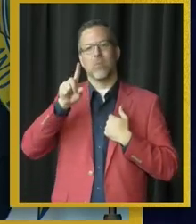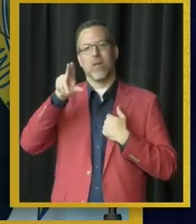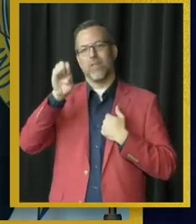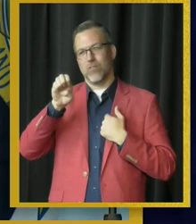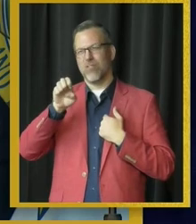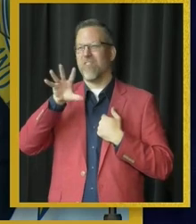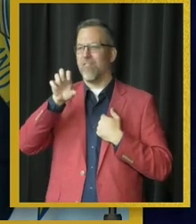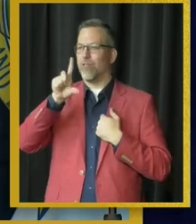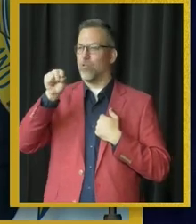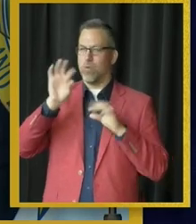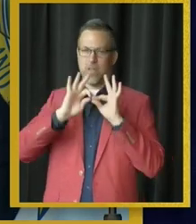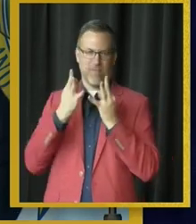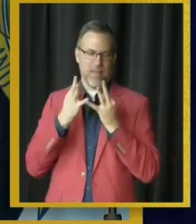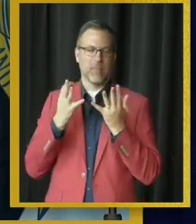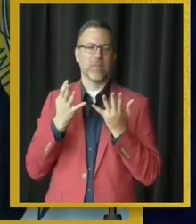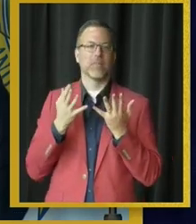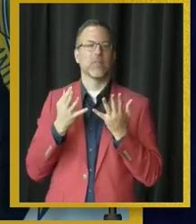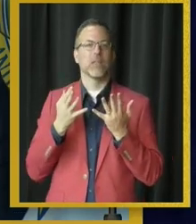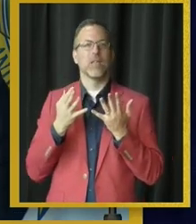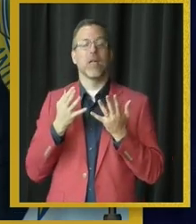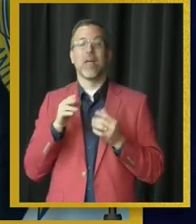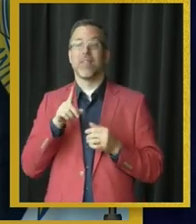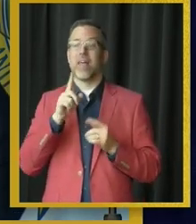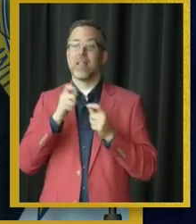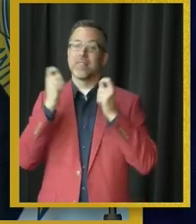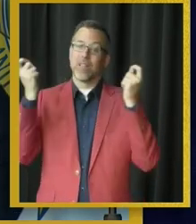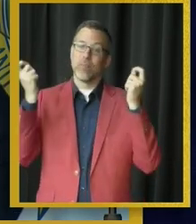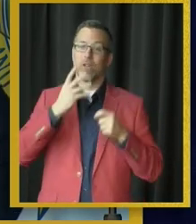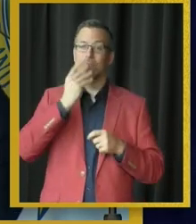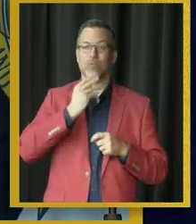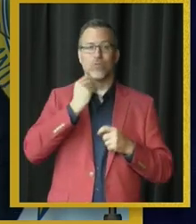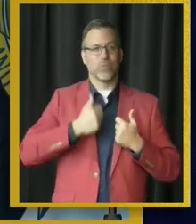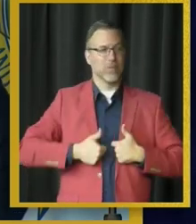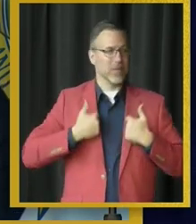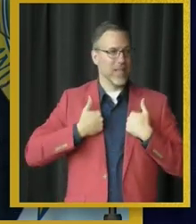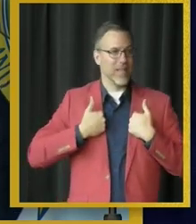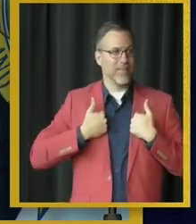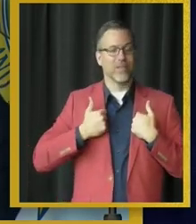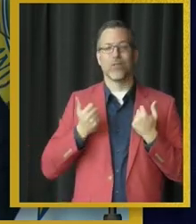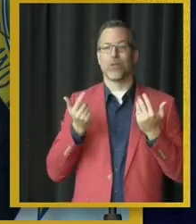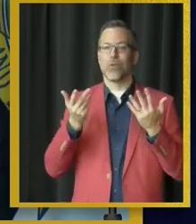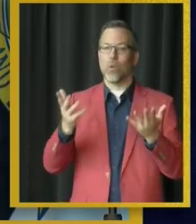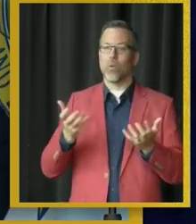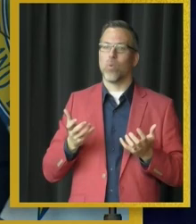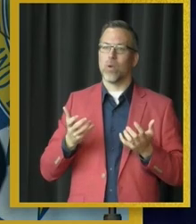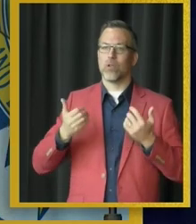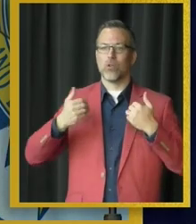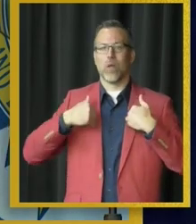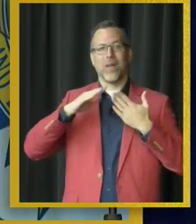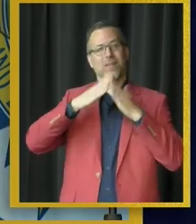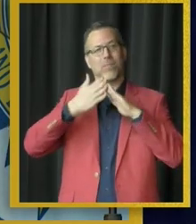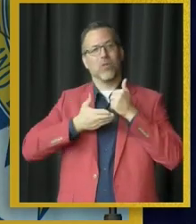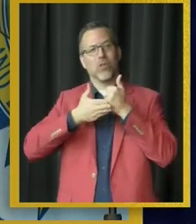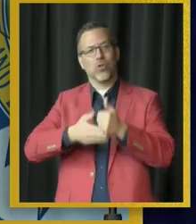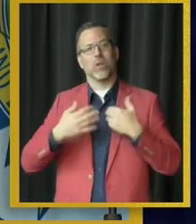plus families that explore and celebrate Jewish life, and we seek to build community and help heal the